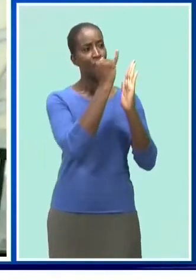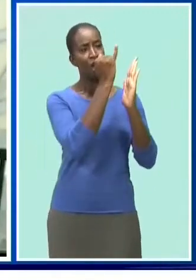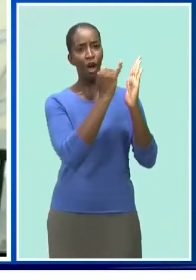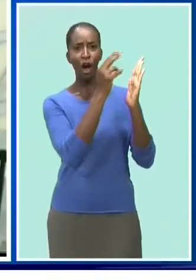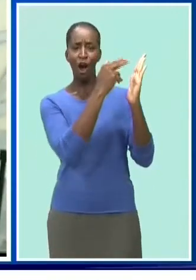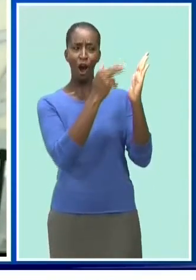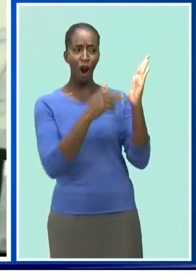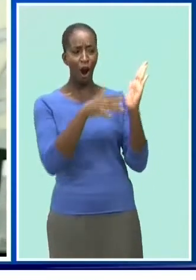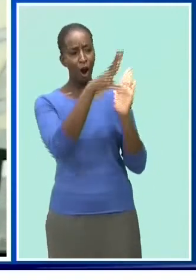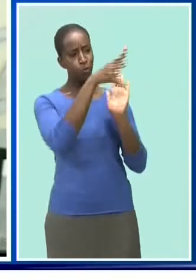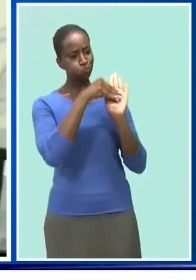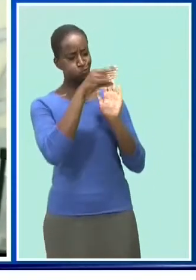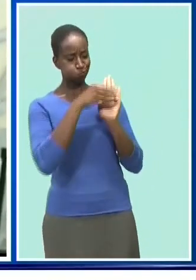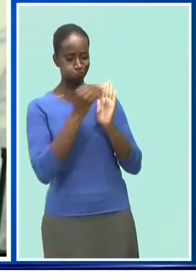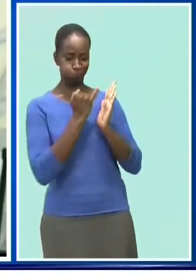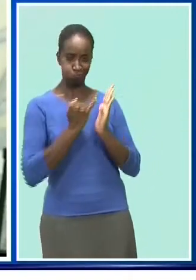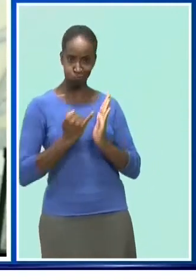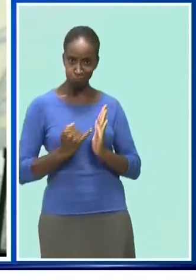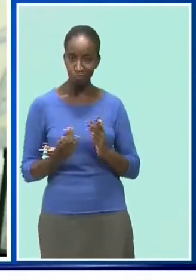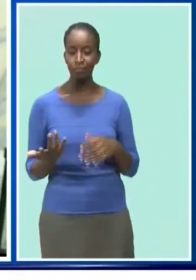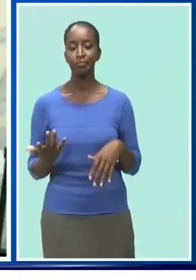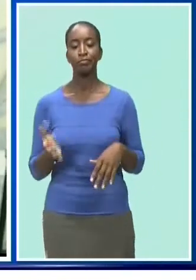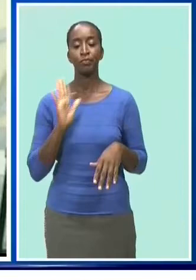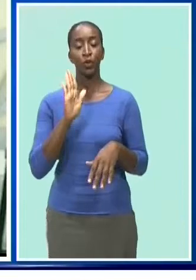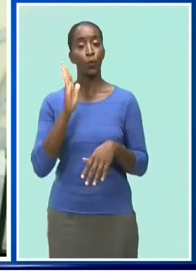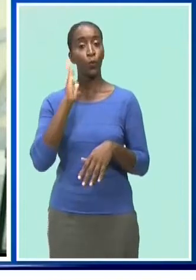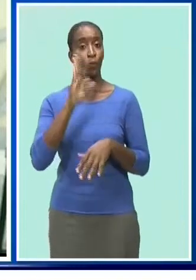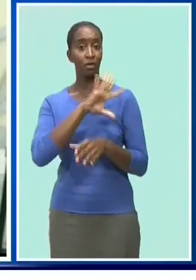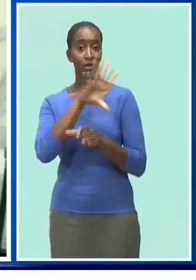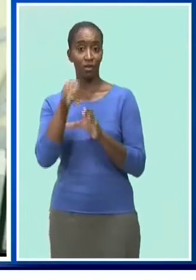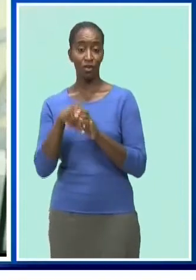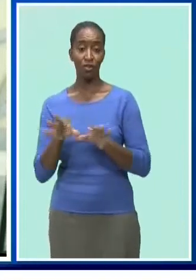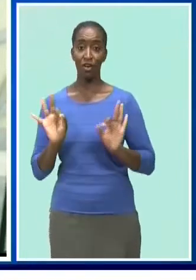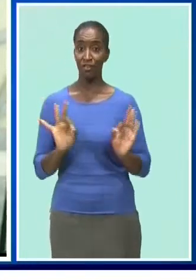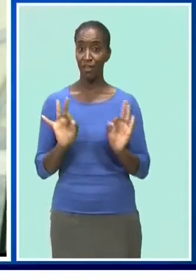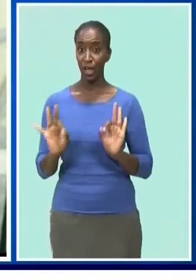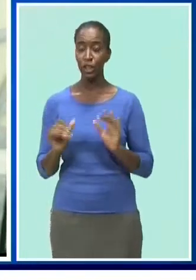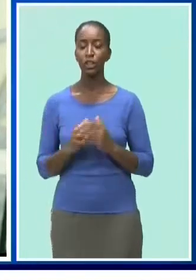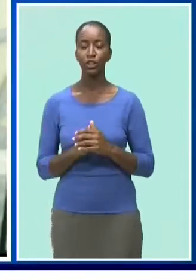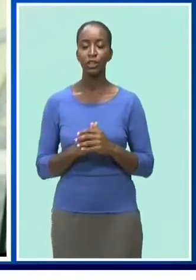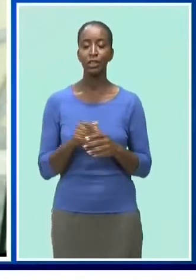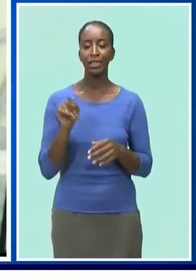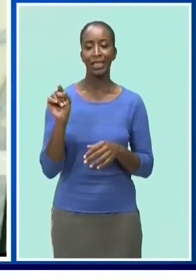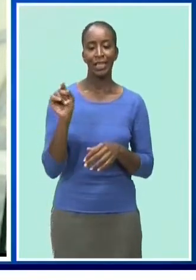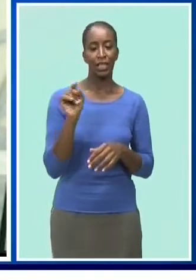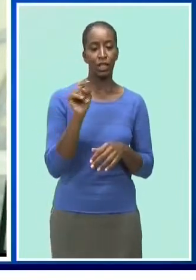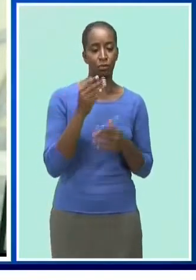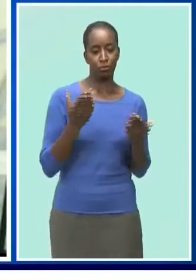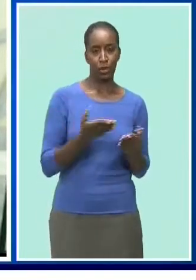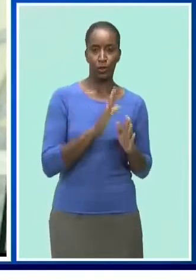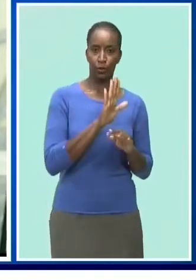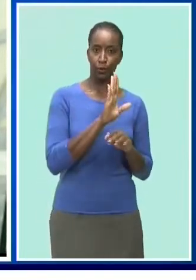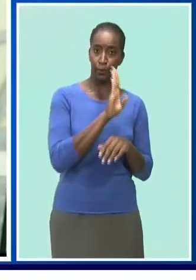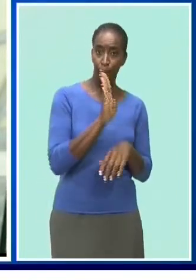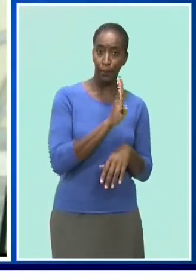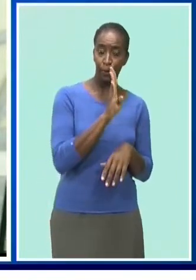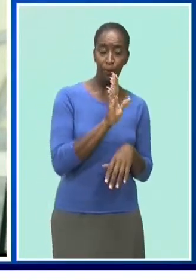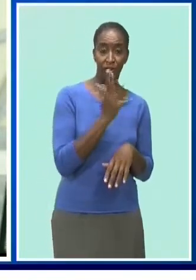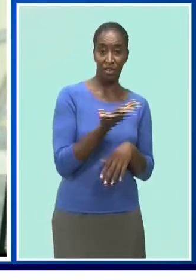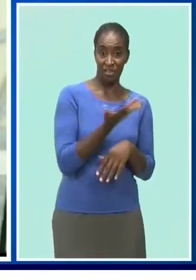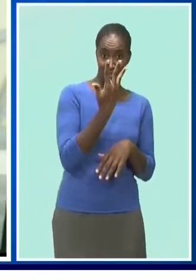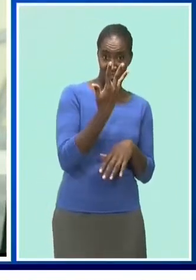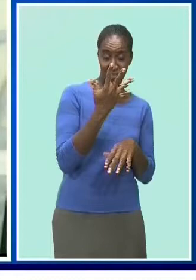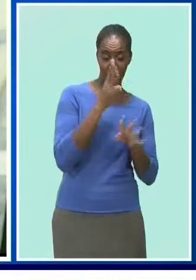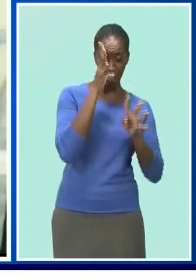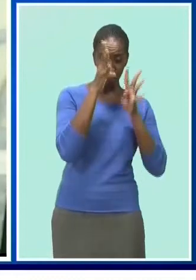decor. We're taking part as well in fashion, representing the work of 5 Barbadian fashion designers. We're also represented in the